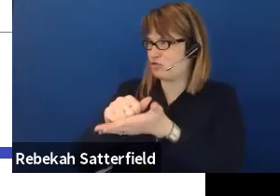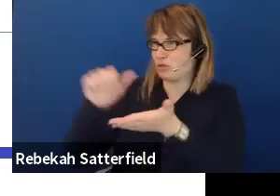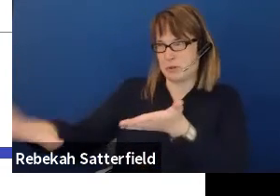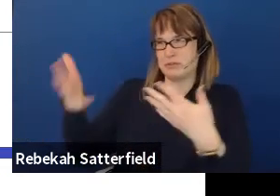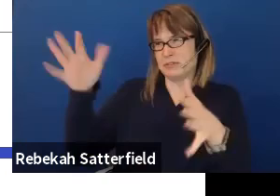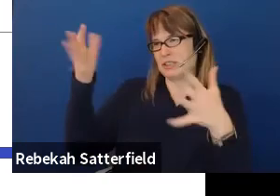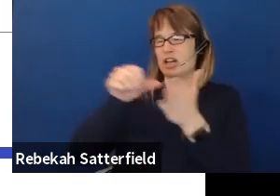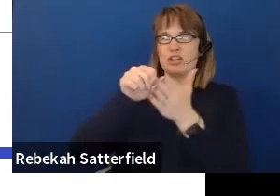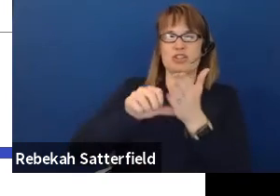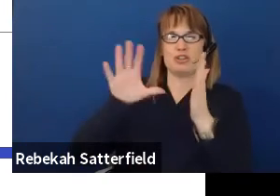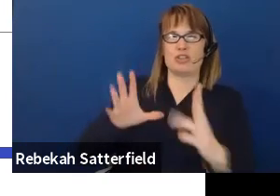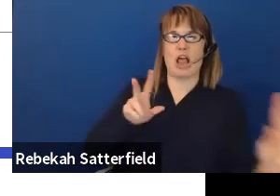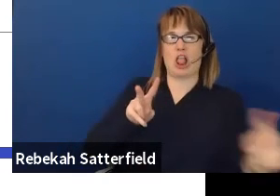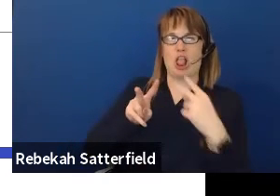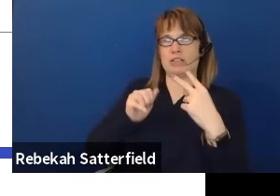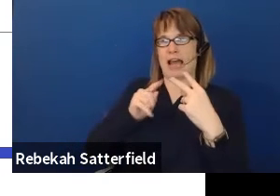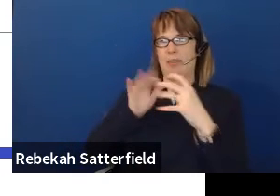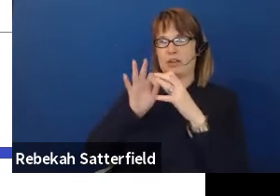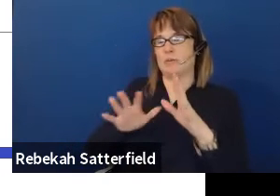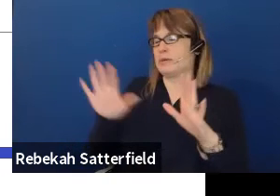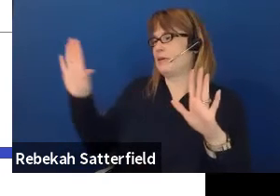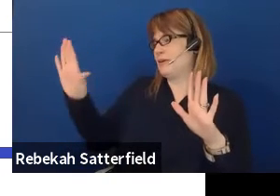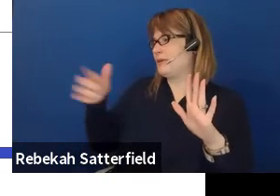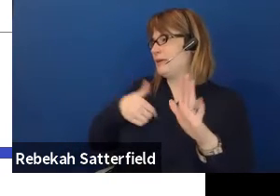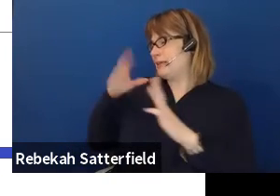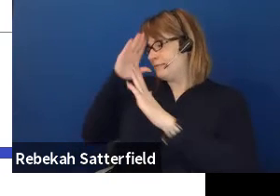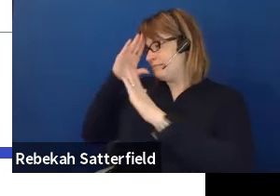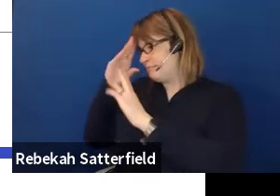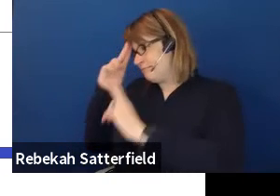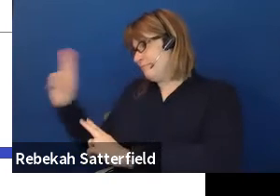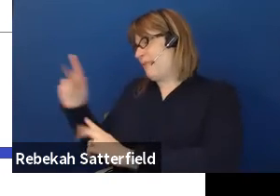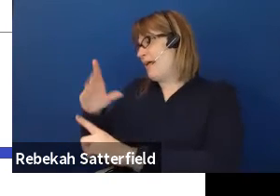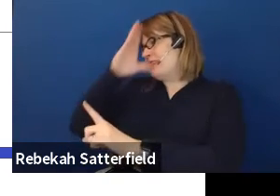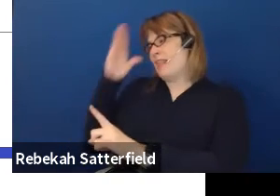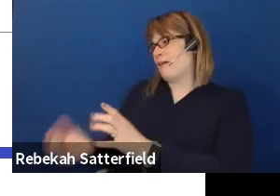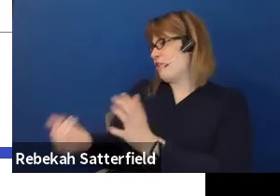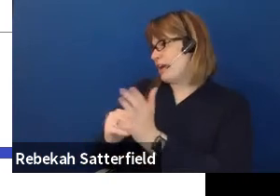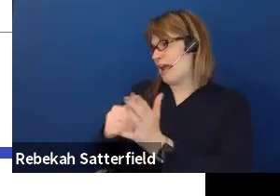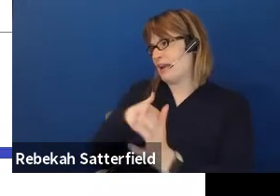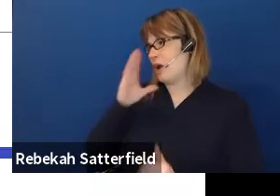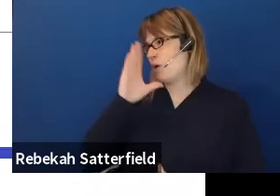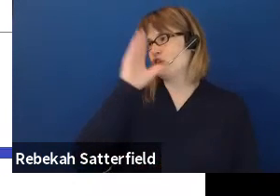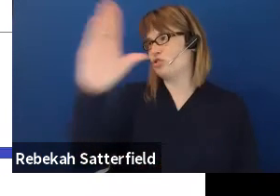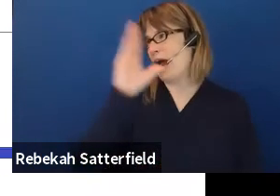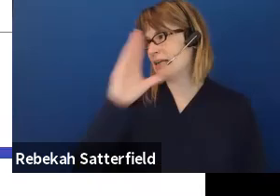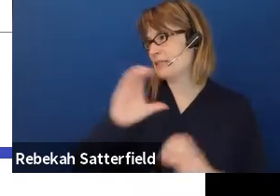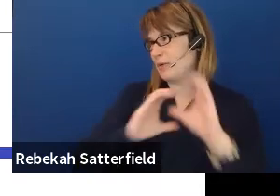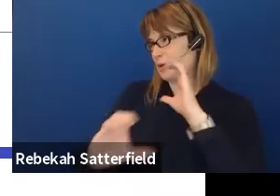surgeon turned to me and said, never again. I knew what he meant. He knew what had happened there.